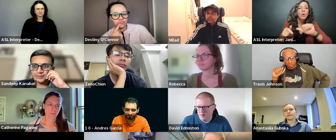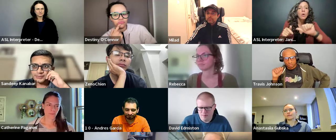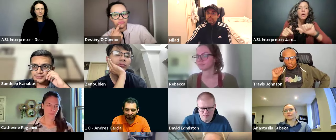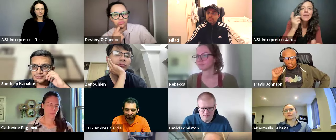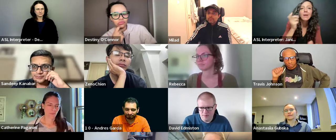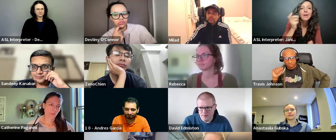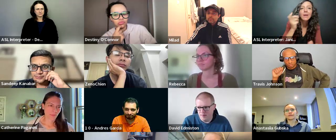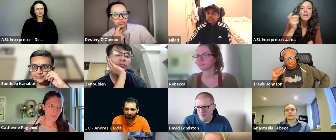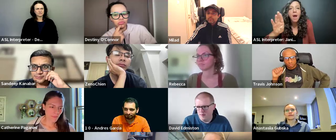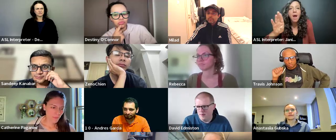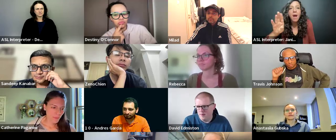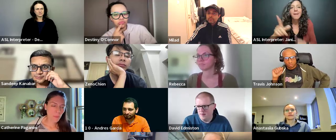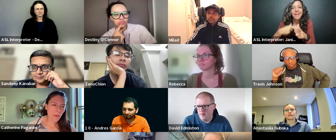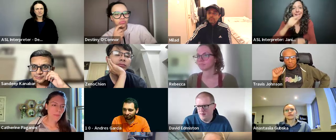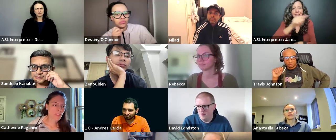with?